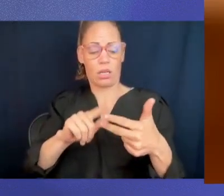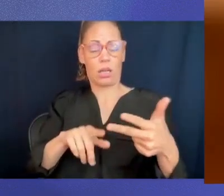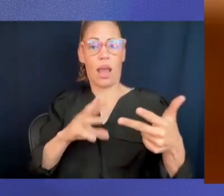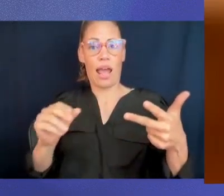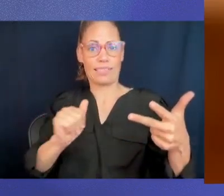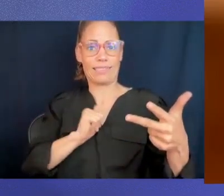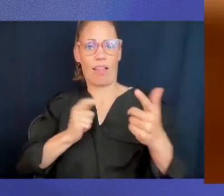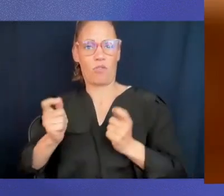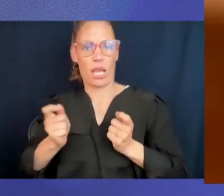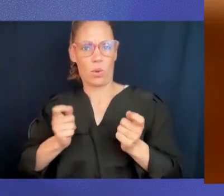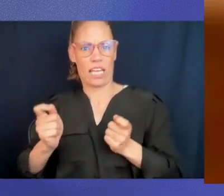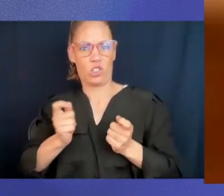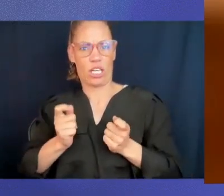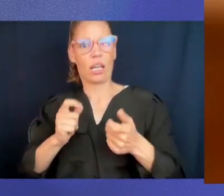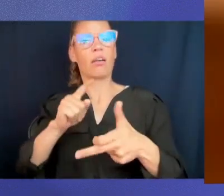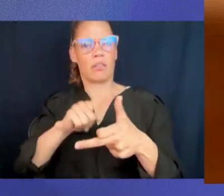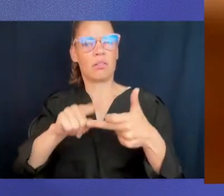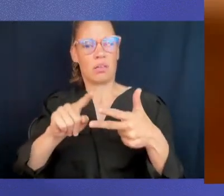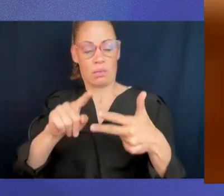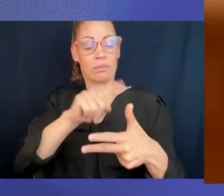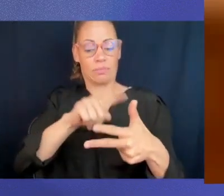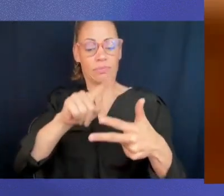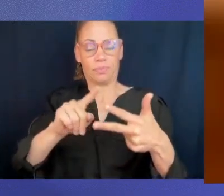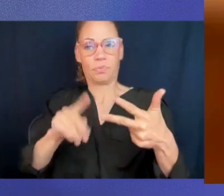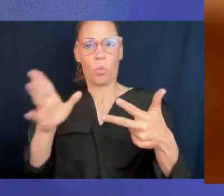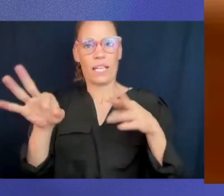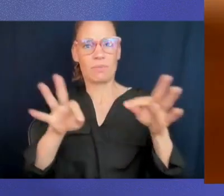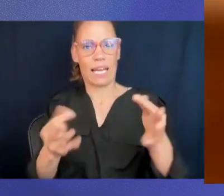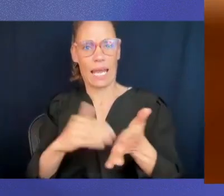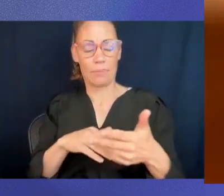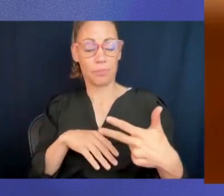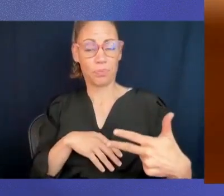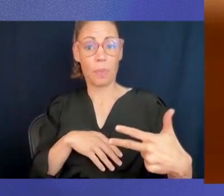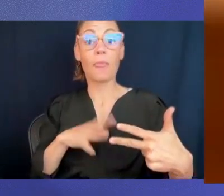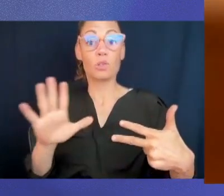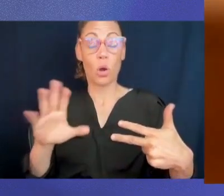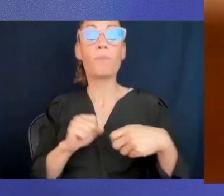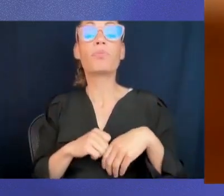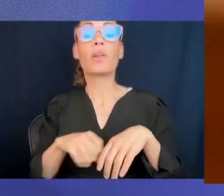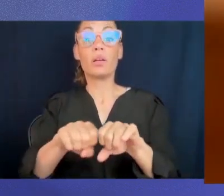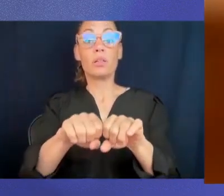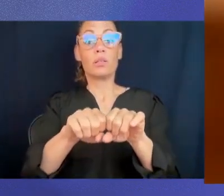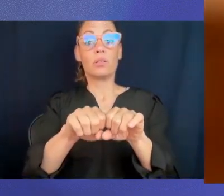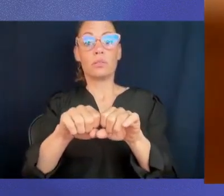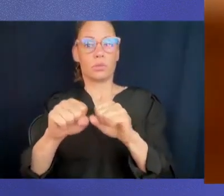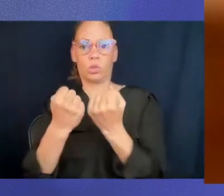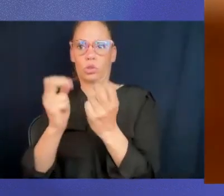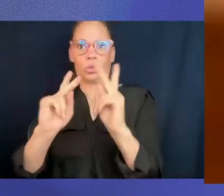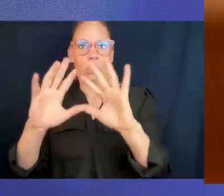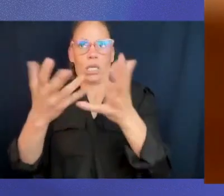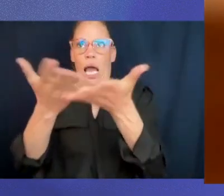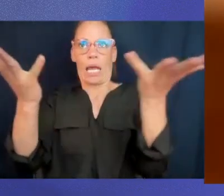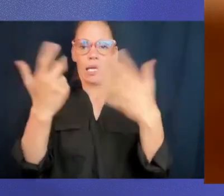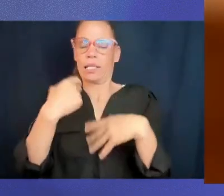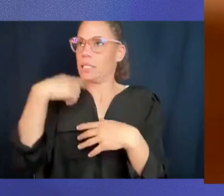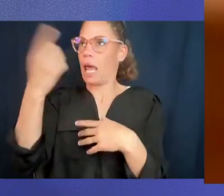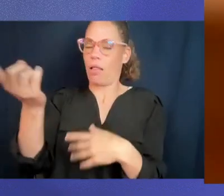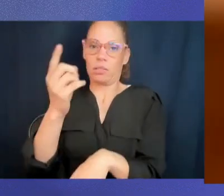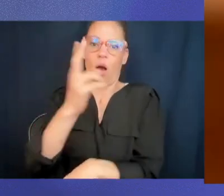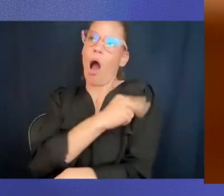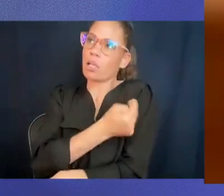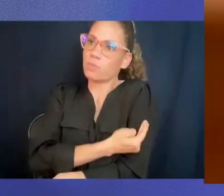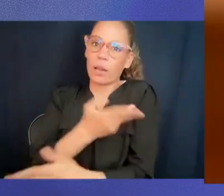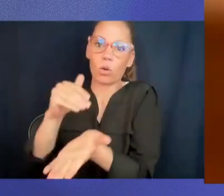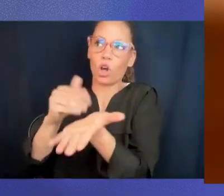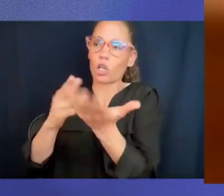me explain that a little more. He said, society says to doctors and hospitals and healthcare, okay, you can judge the quality of